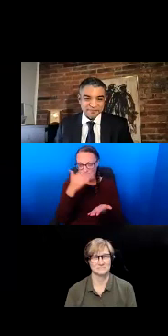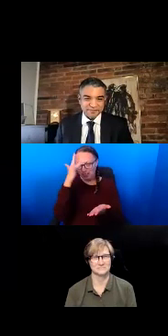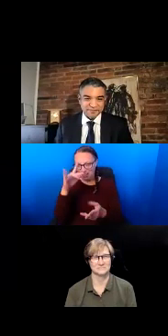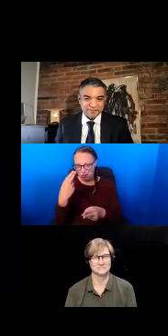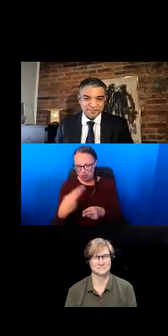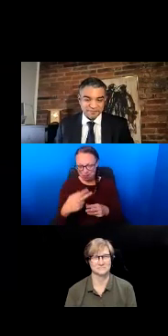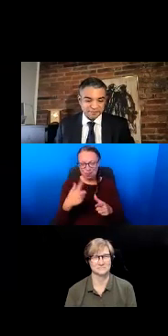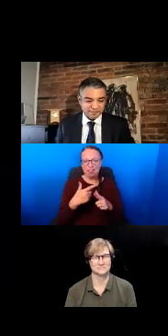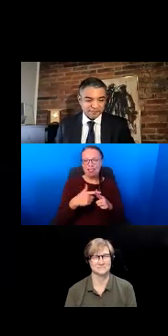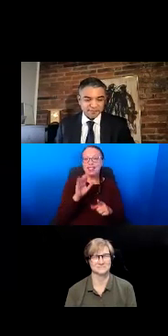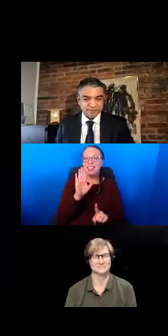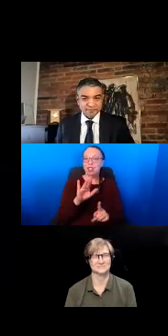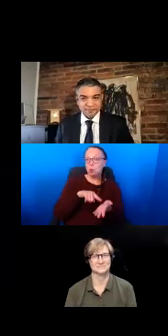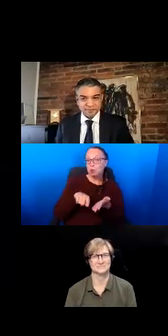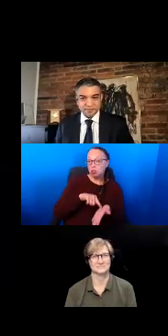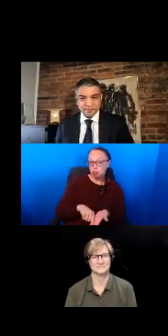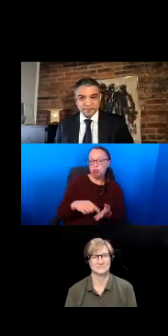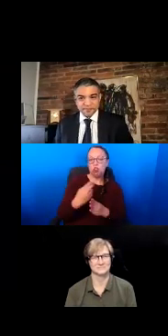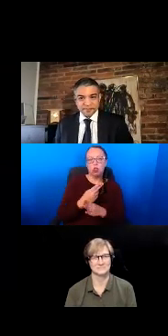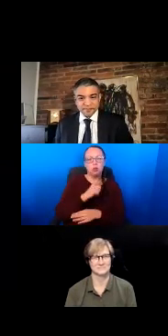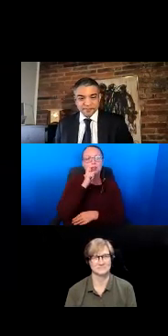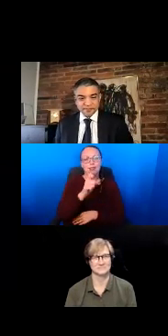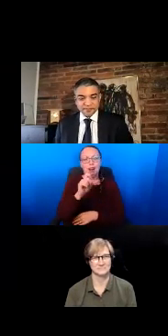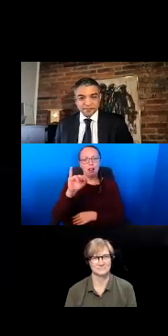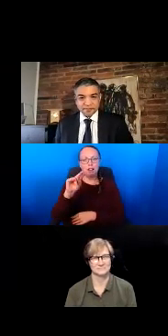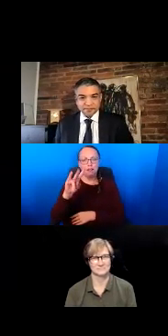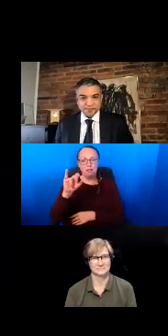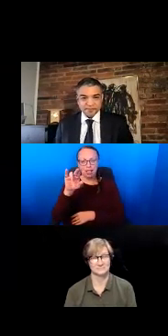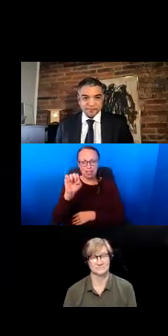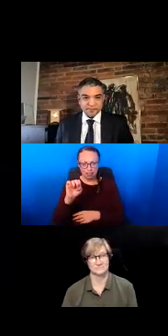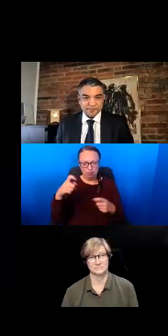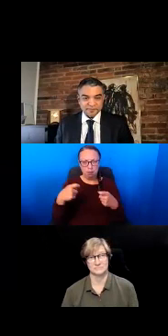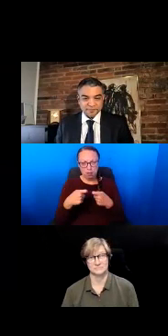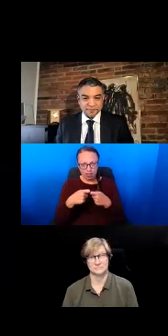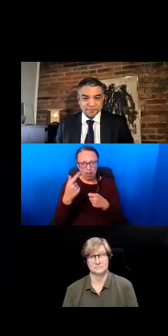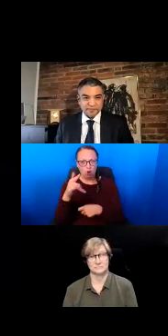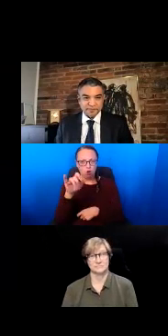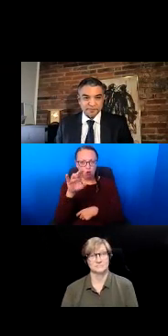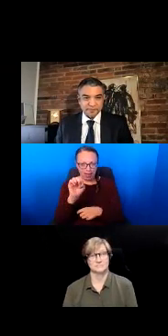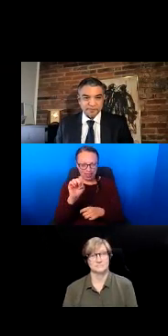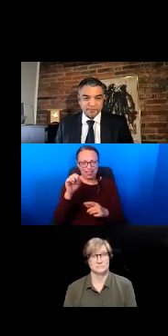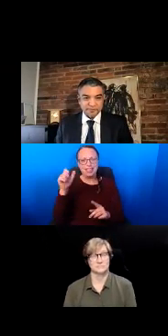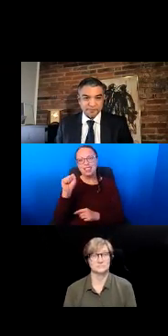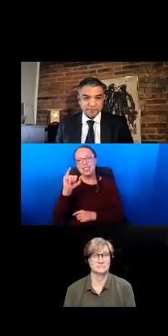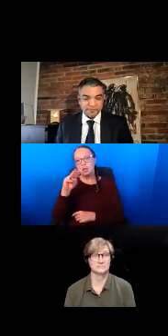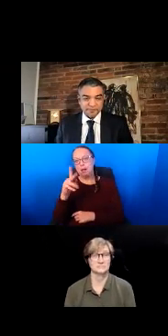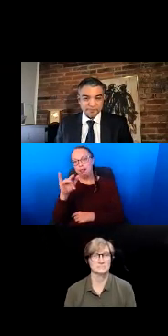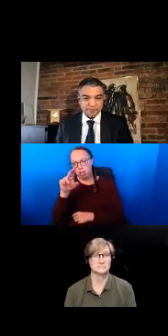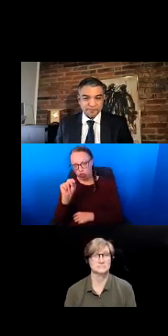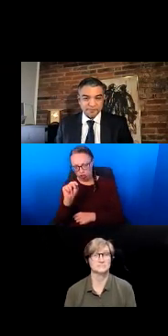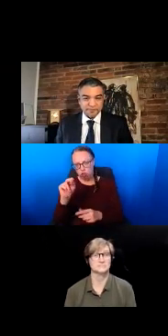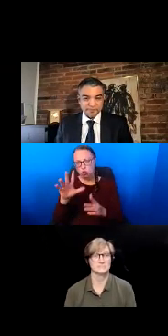of his research is to use non-invasive electrical and magnetic brain stimulation to explore the characteristics and limits of